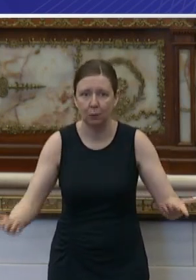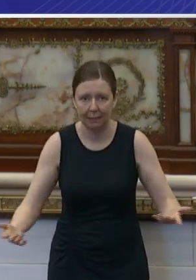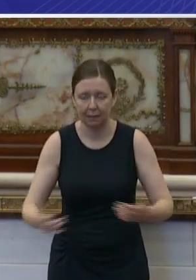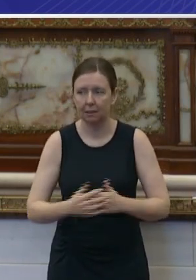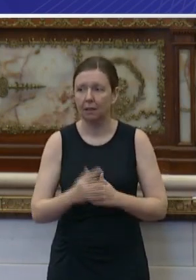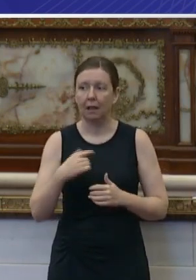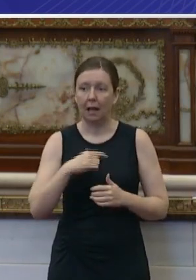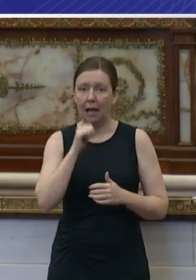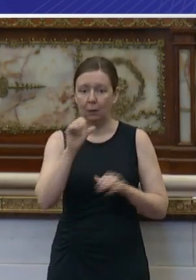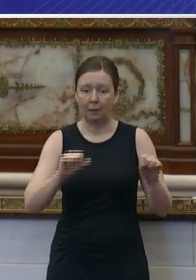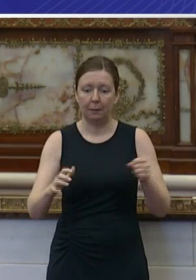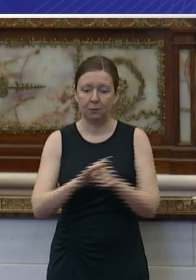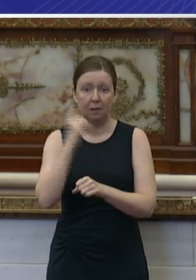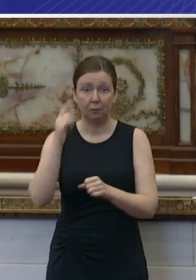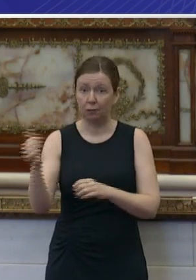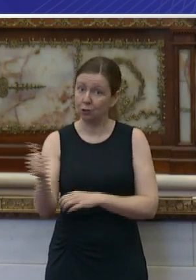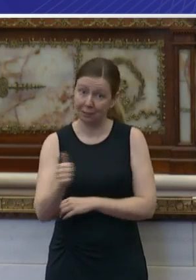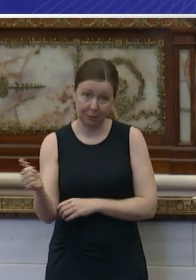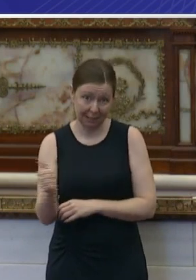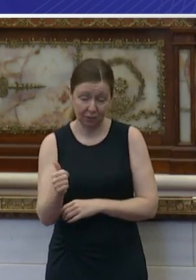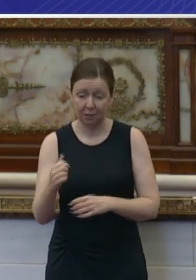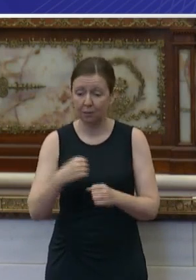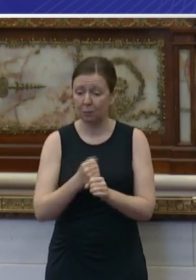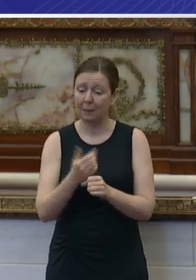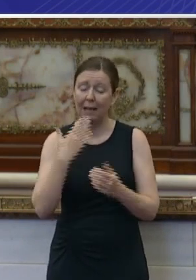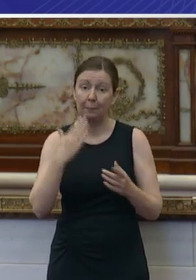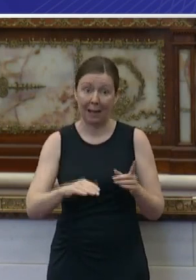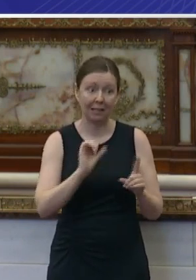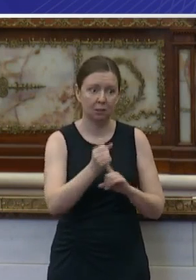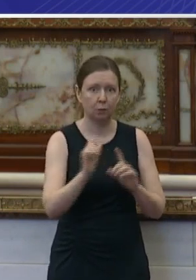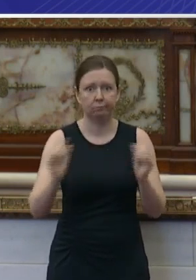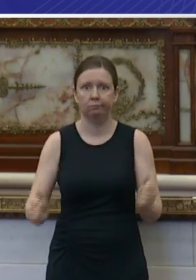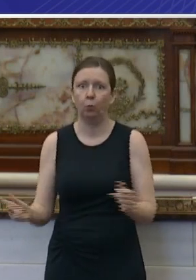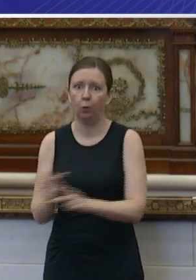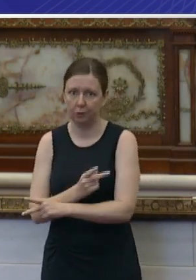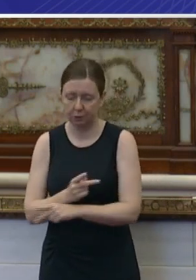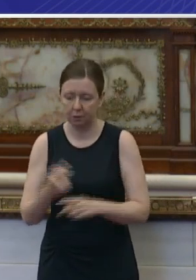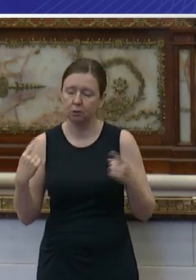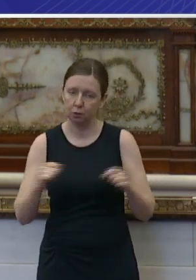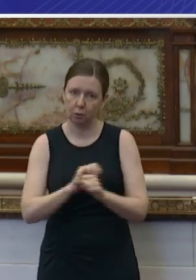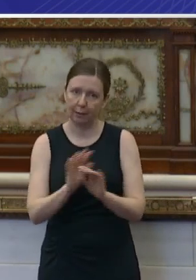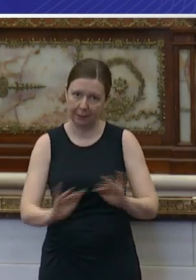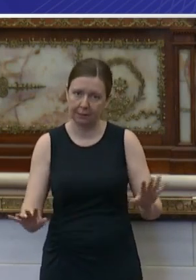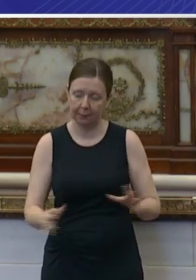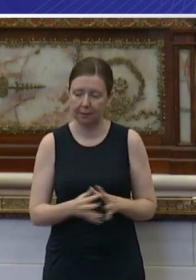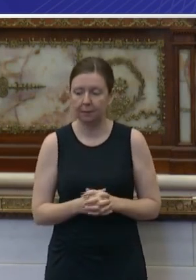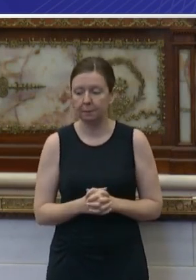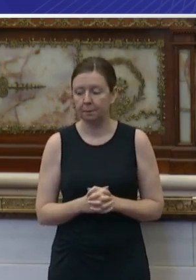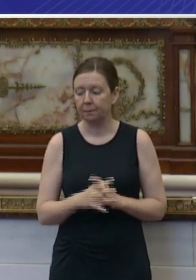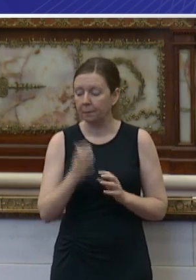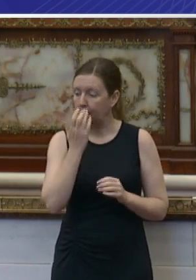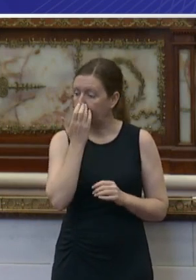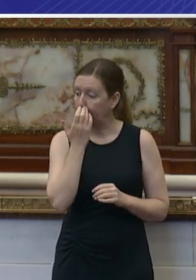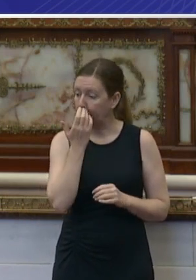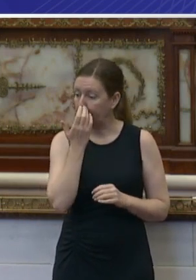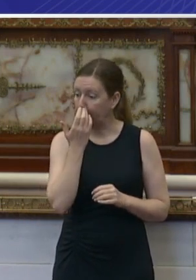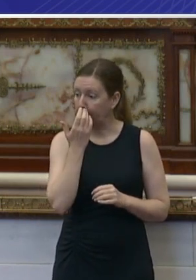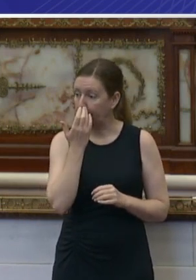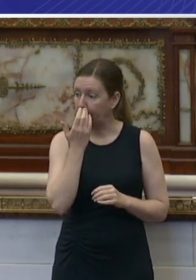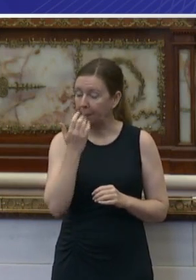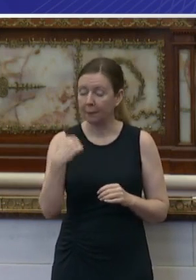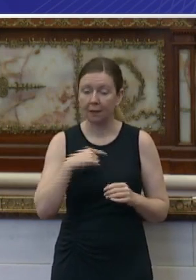And I would not be able to cover for transportation, and it would make a bad situation even worse during this pandemic. We work also